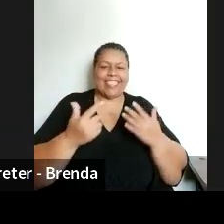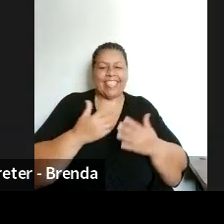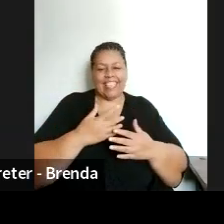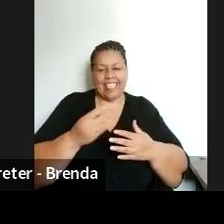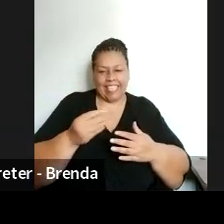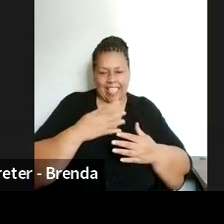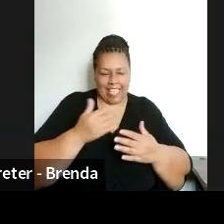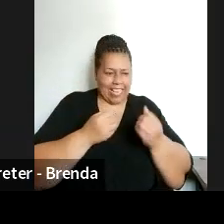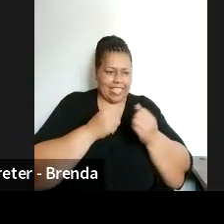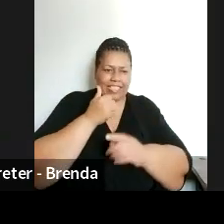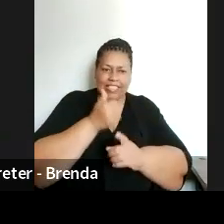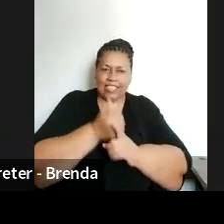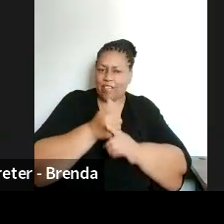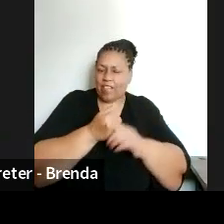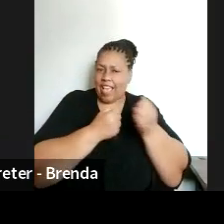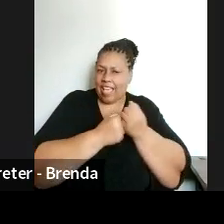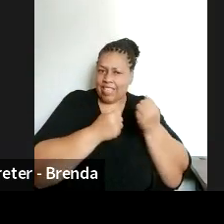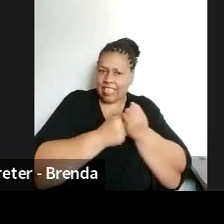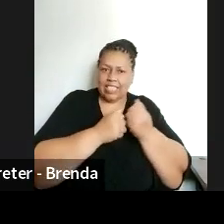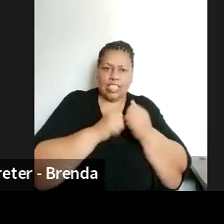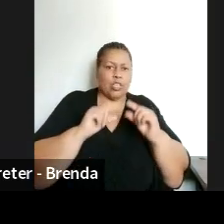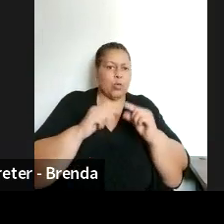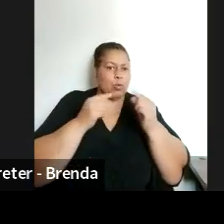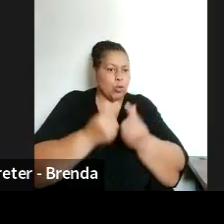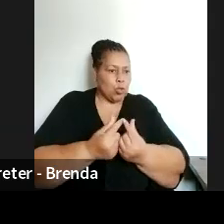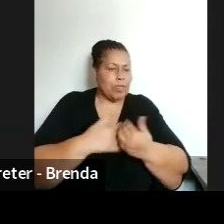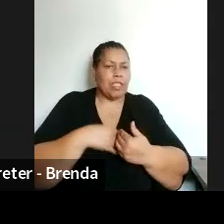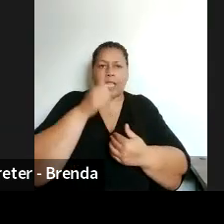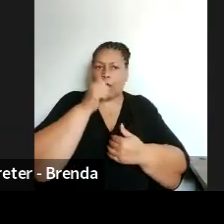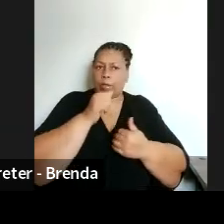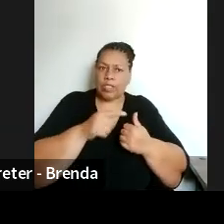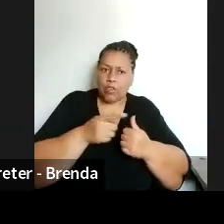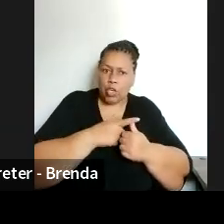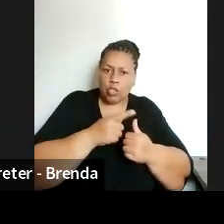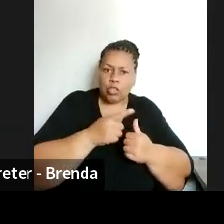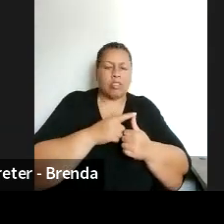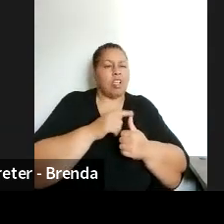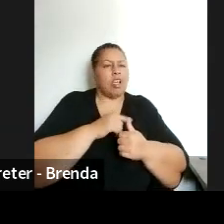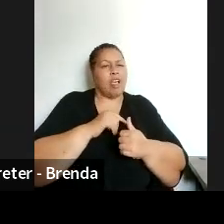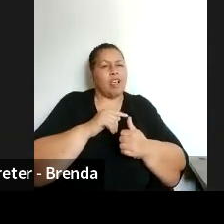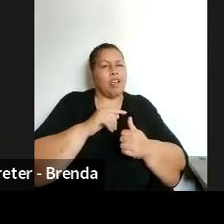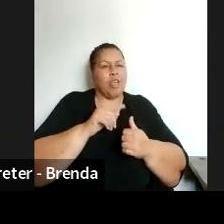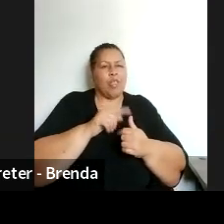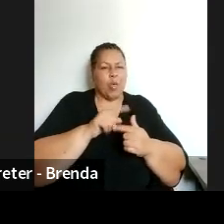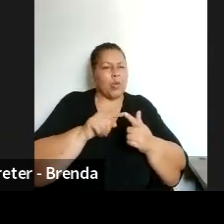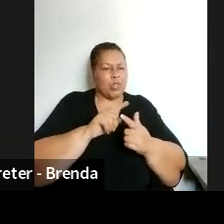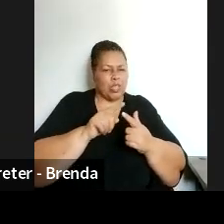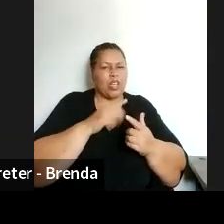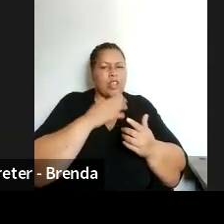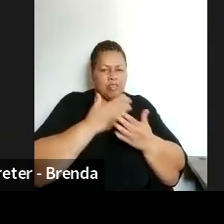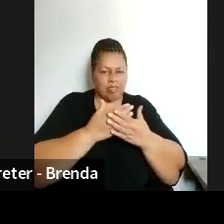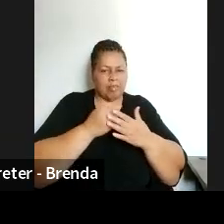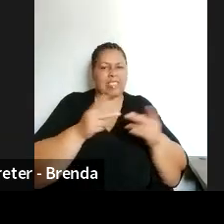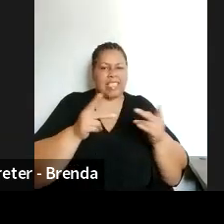self-advocacy group like Self Advocates Becoming Empowered or People First. I think those are all good places to up